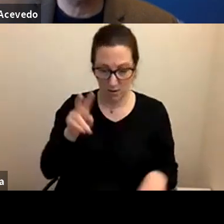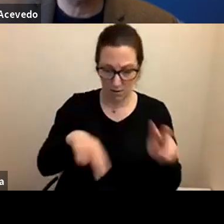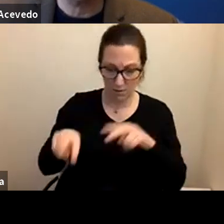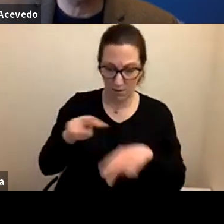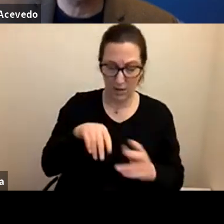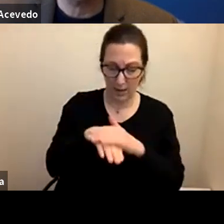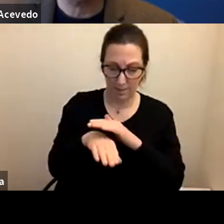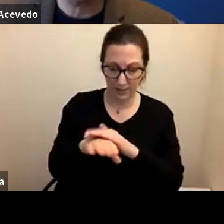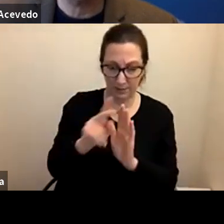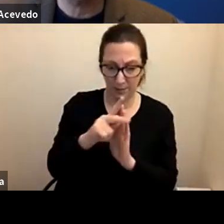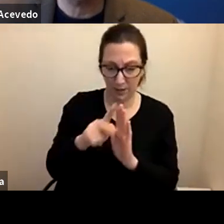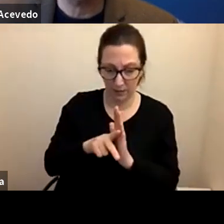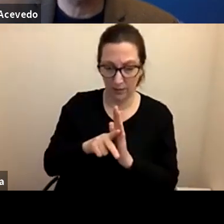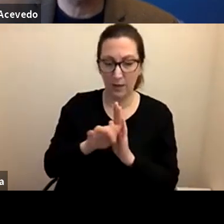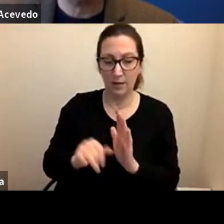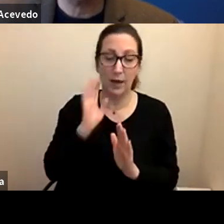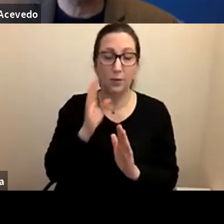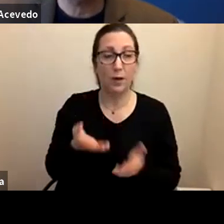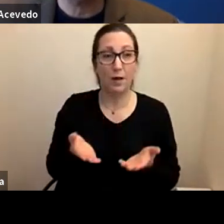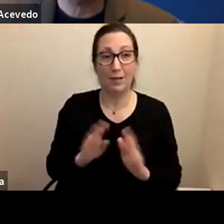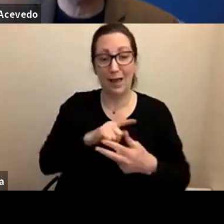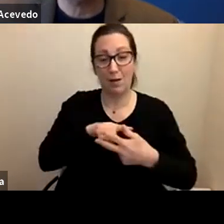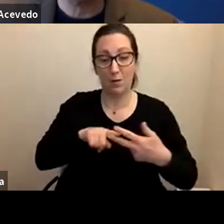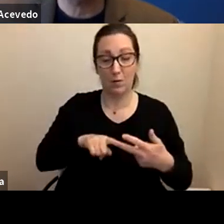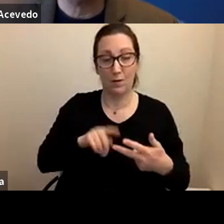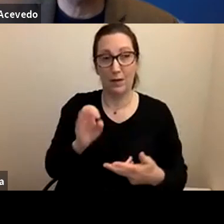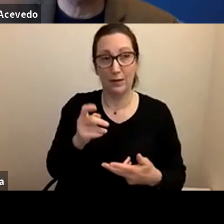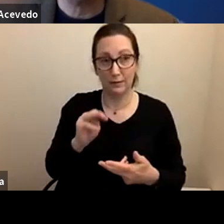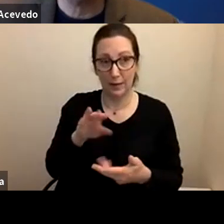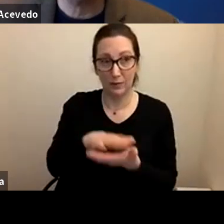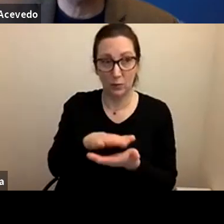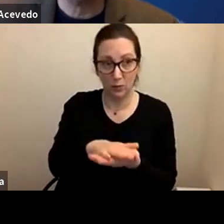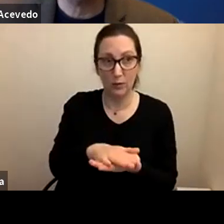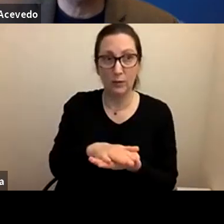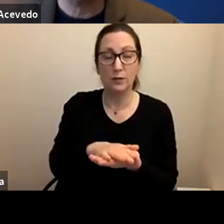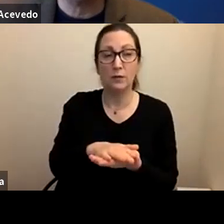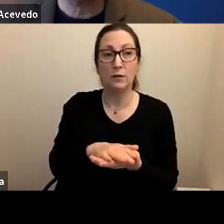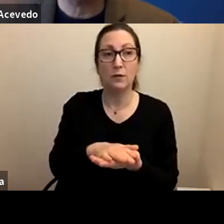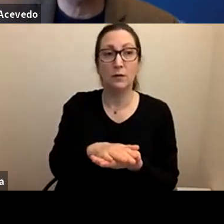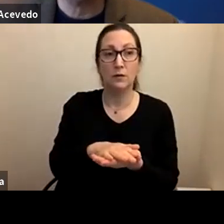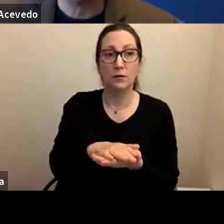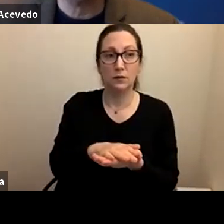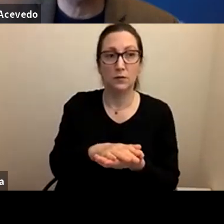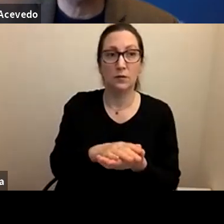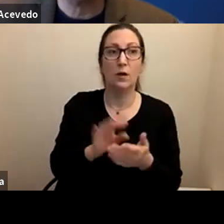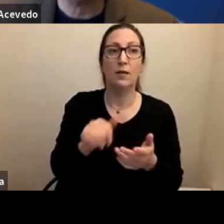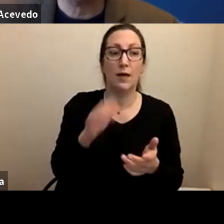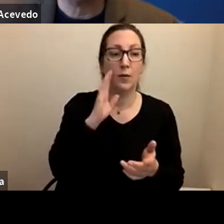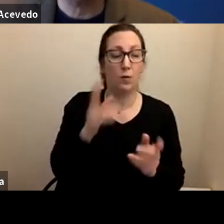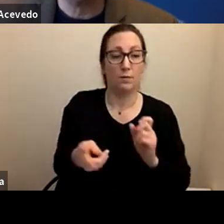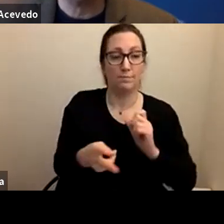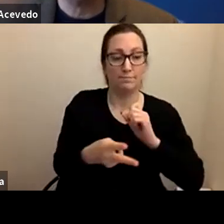policy that would allow the 3 schools to continue, that would preserve the current academic